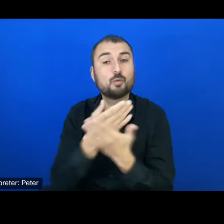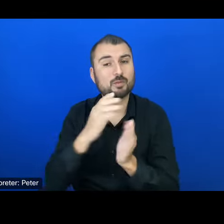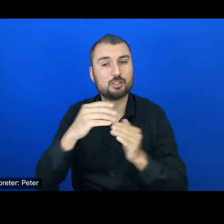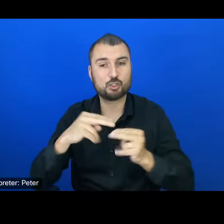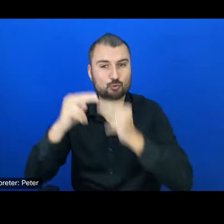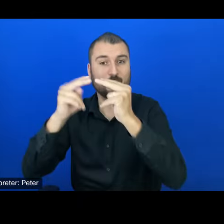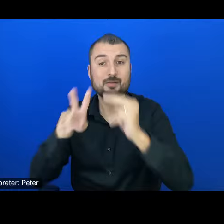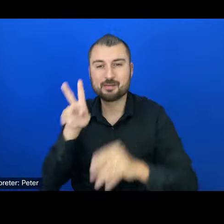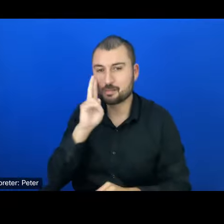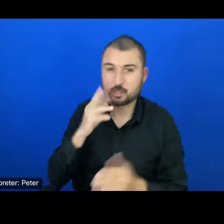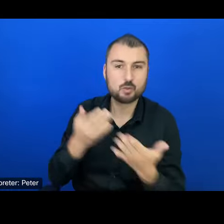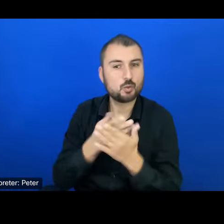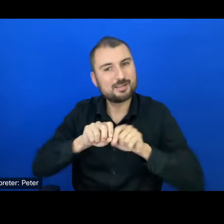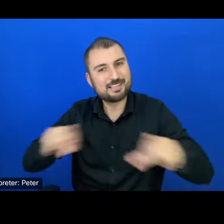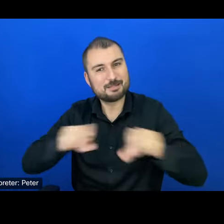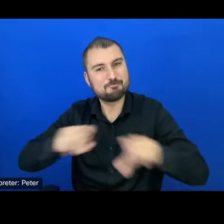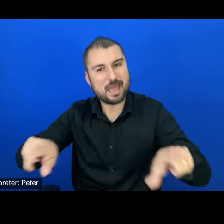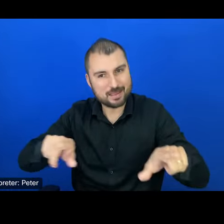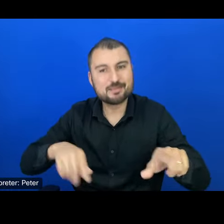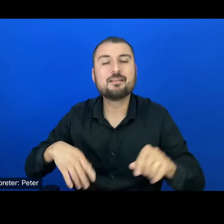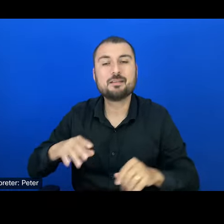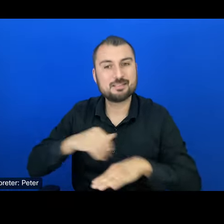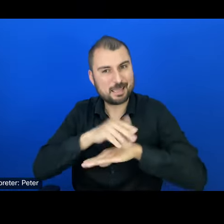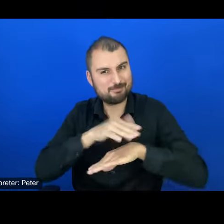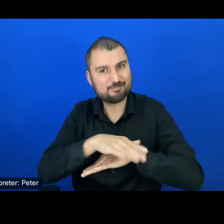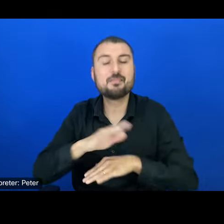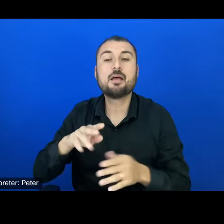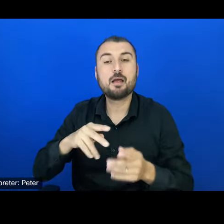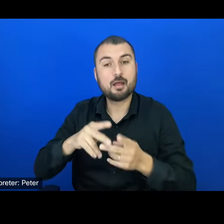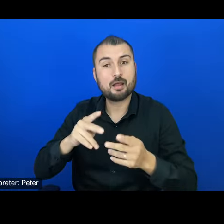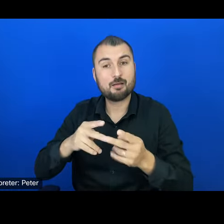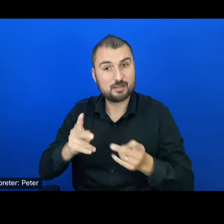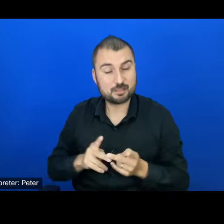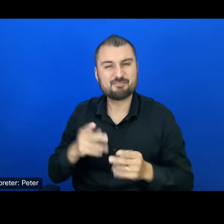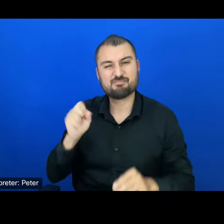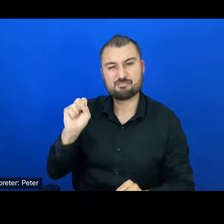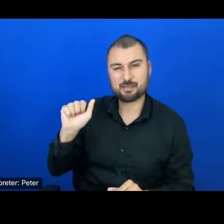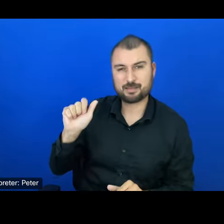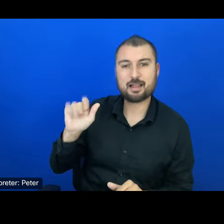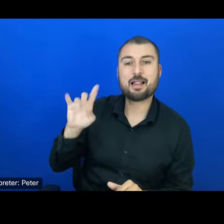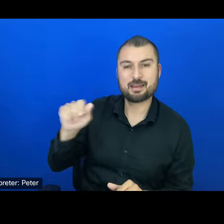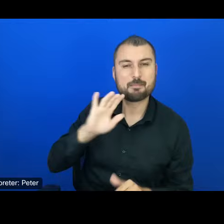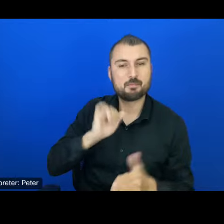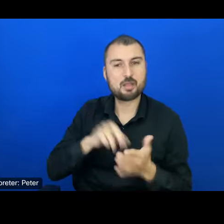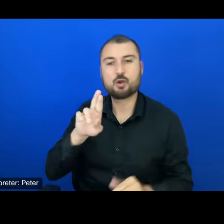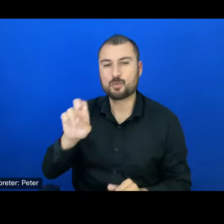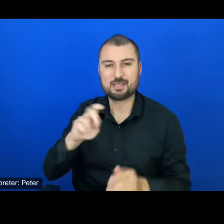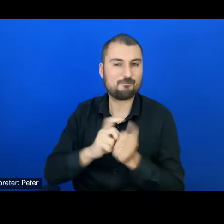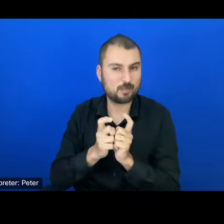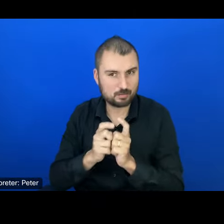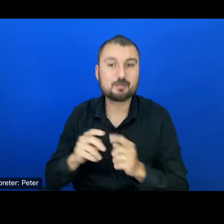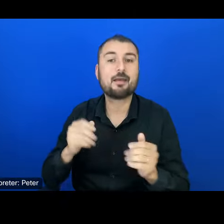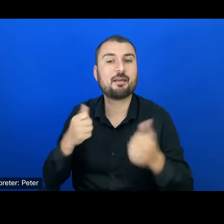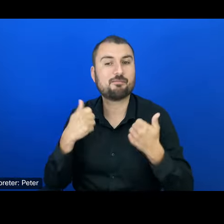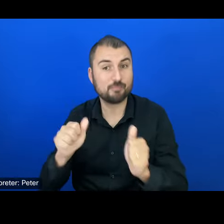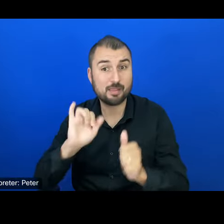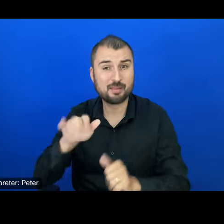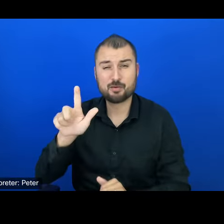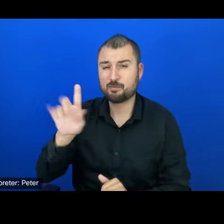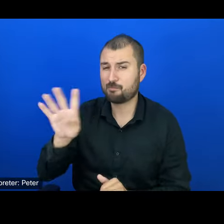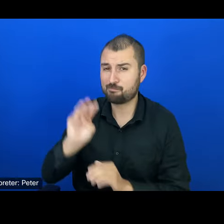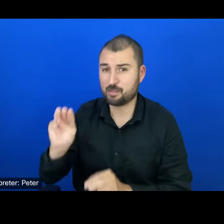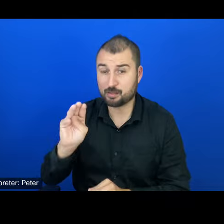new dispatch facility in Salina, and this is part of the Salina campus reconfiguration efforts. This is $24 million.